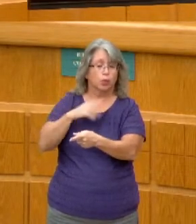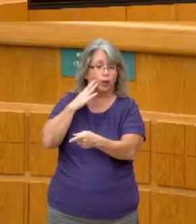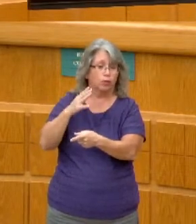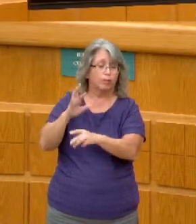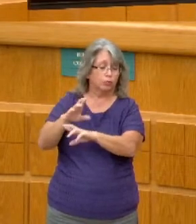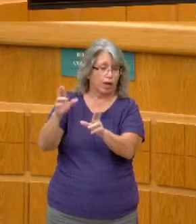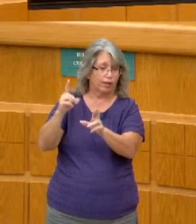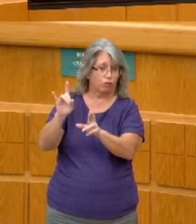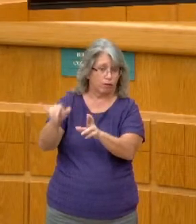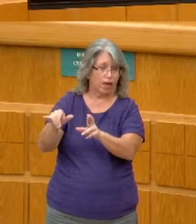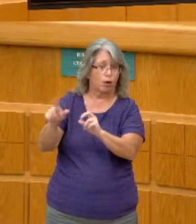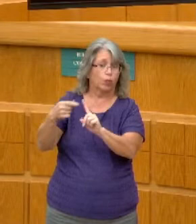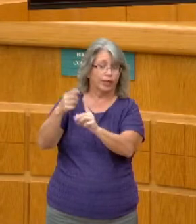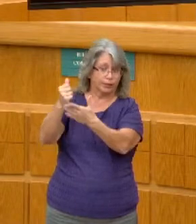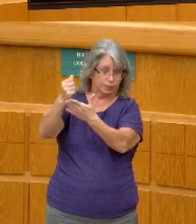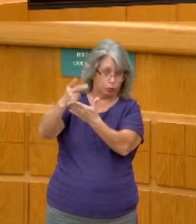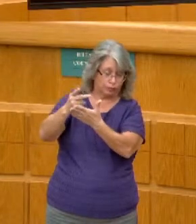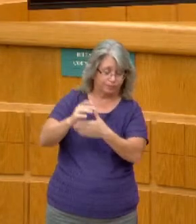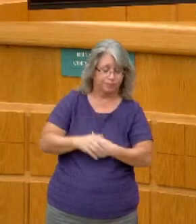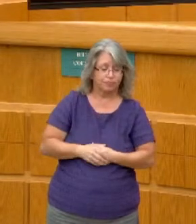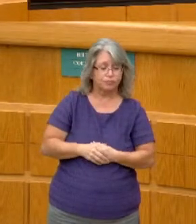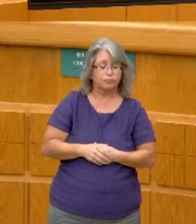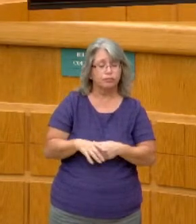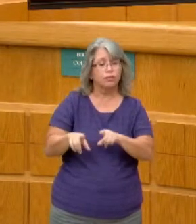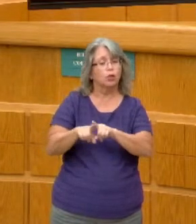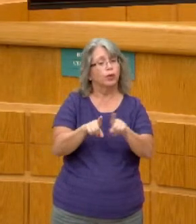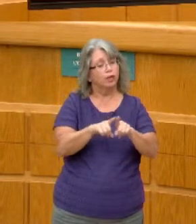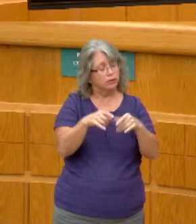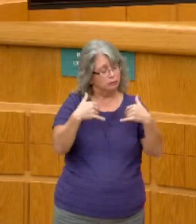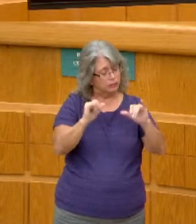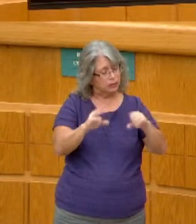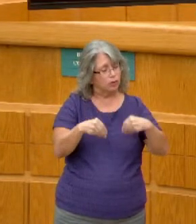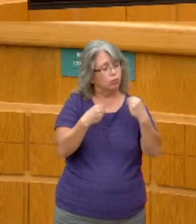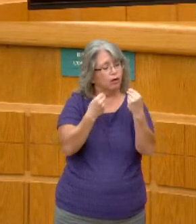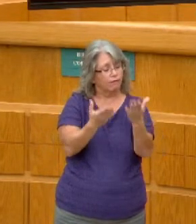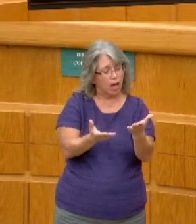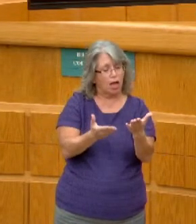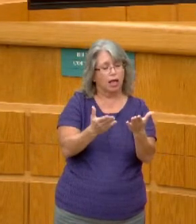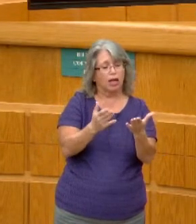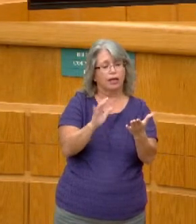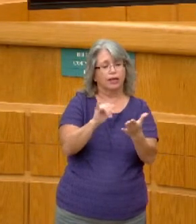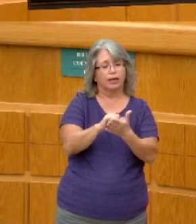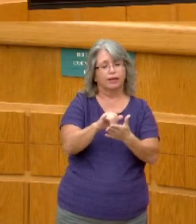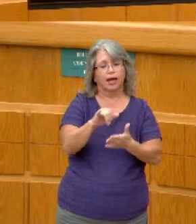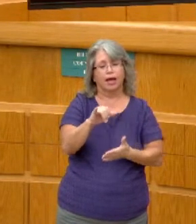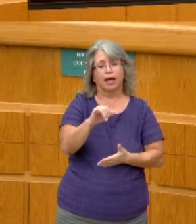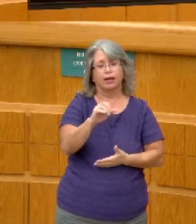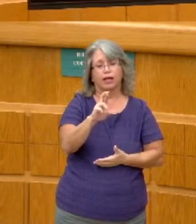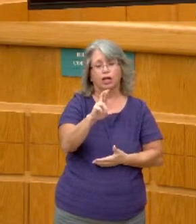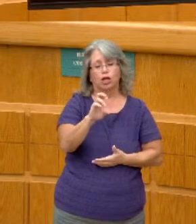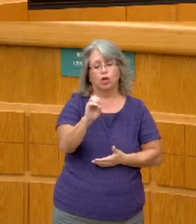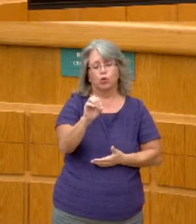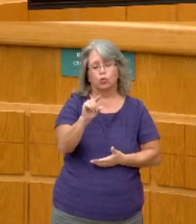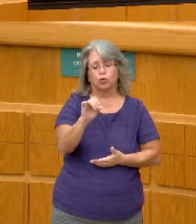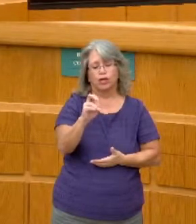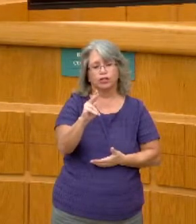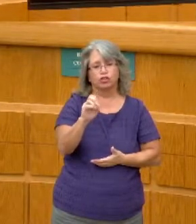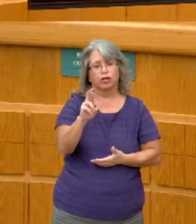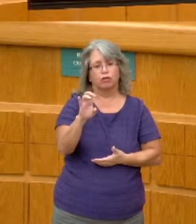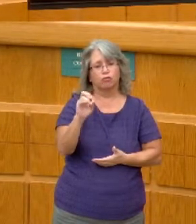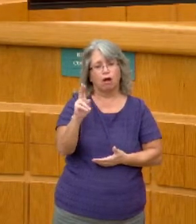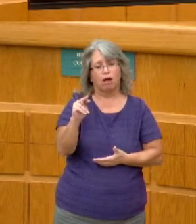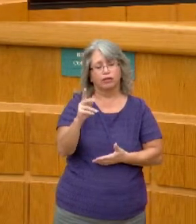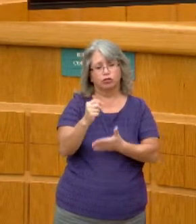to provide Regeneron, which is a monoclonal antibody treatment, like the judge mentioned, for mild to moderate COVID